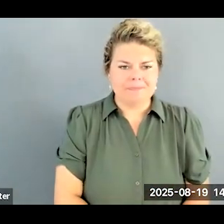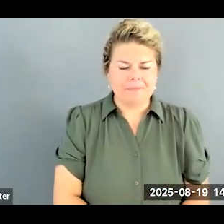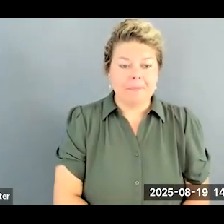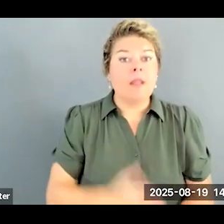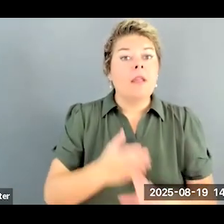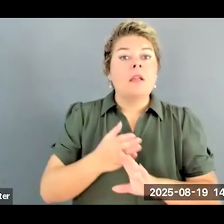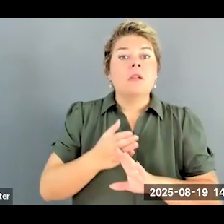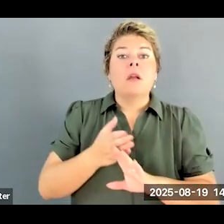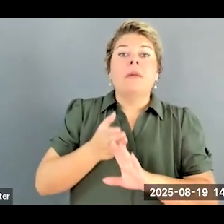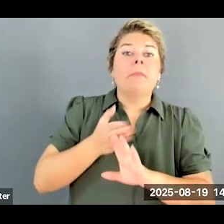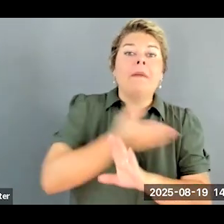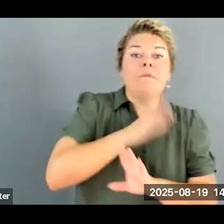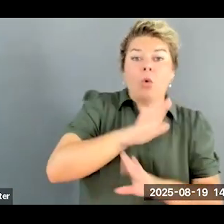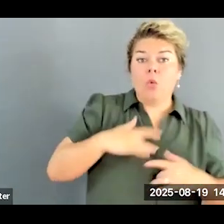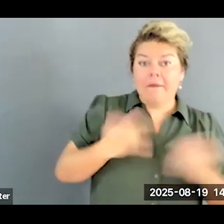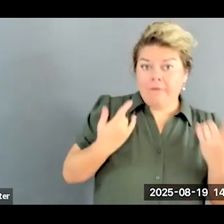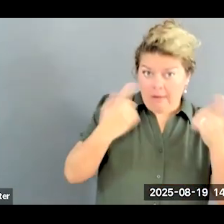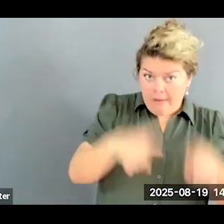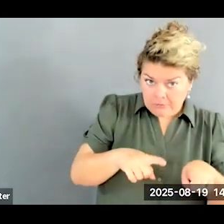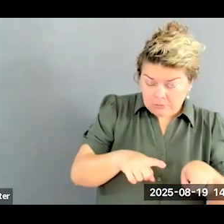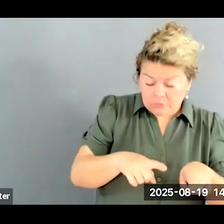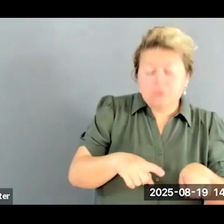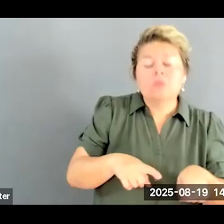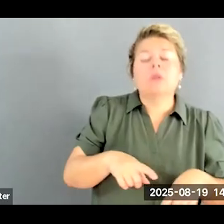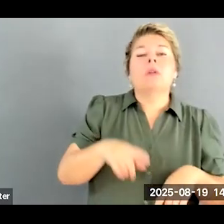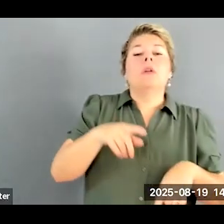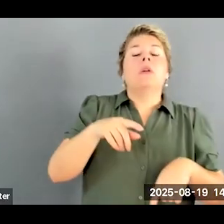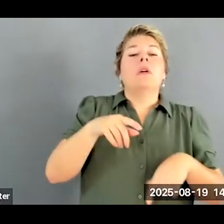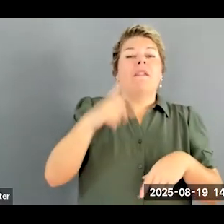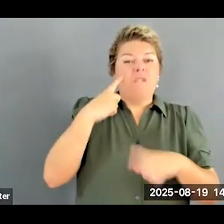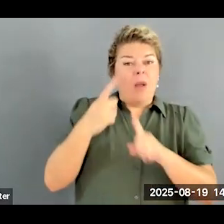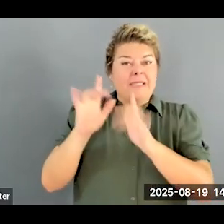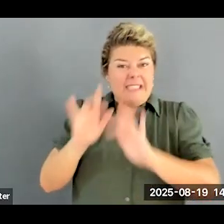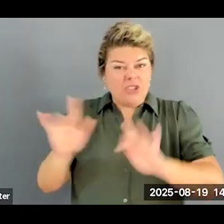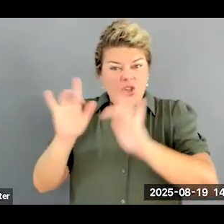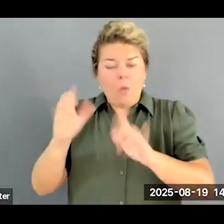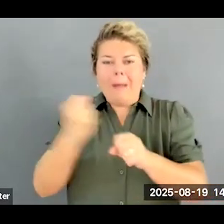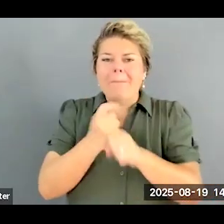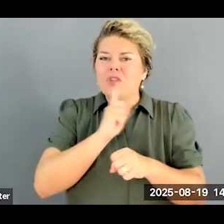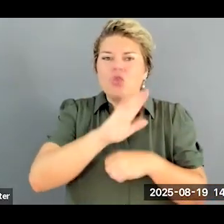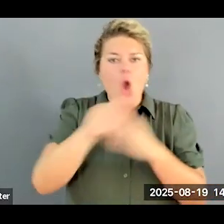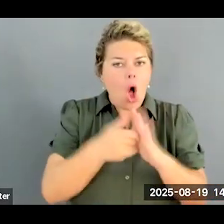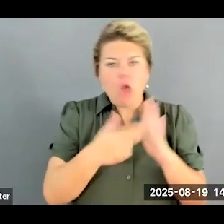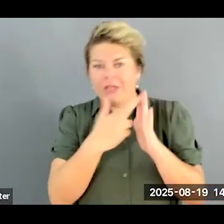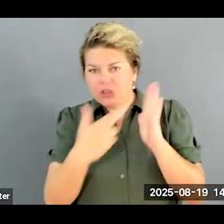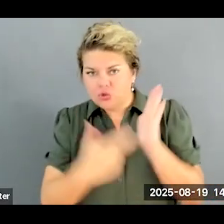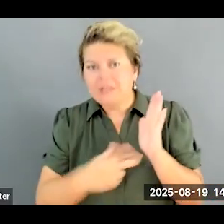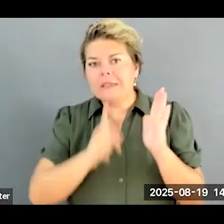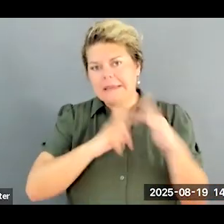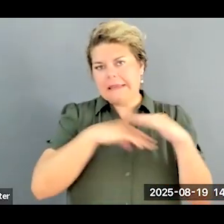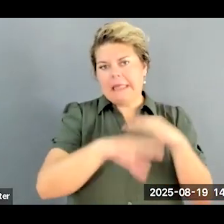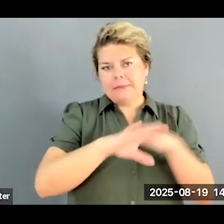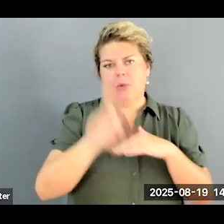But before the event, from a more digital standpoint, we want to make sure that all registration materials in digital documents are